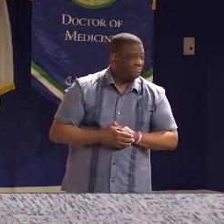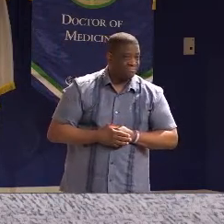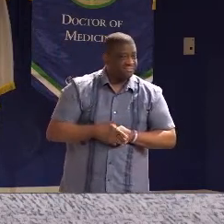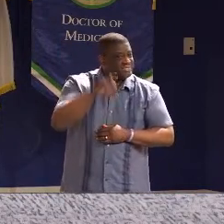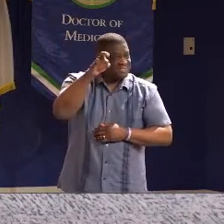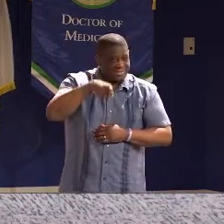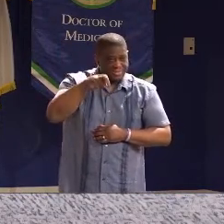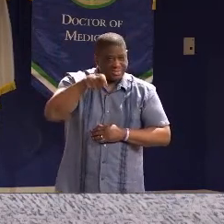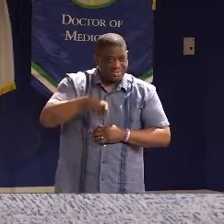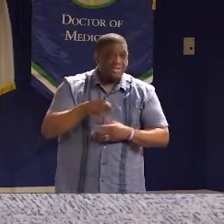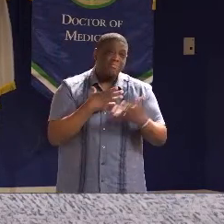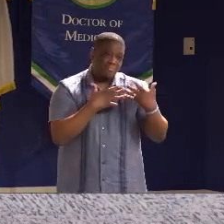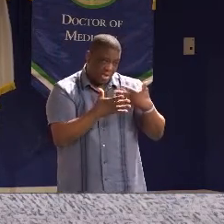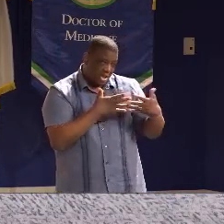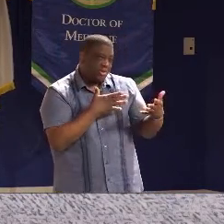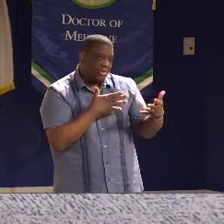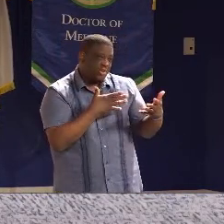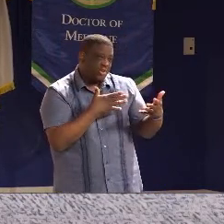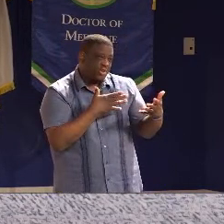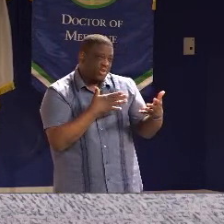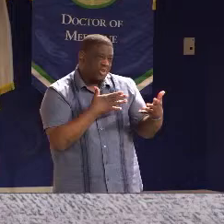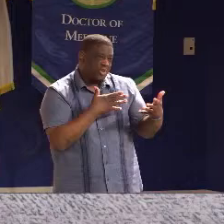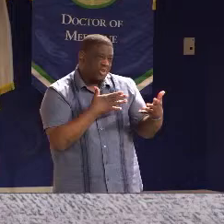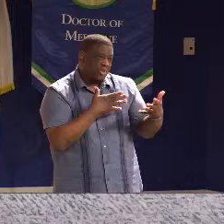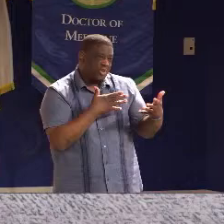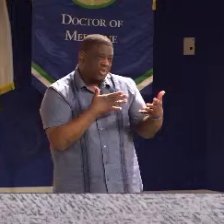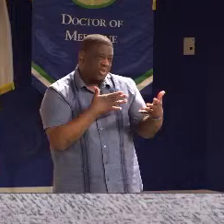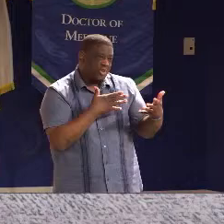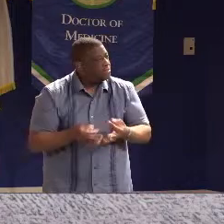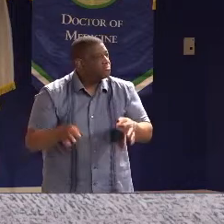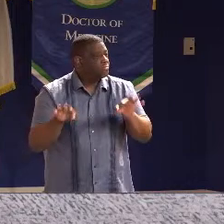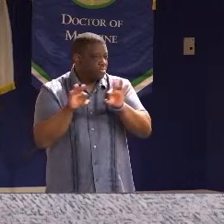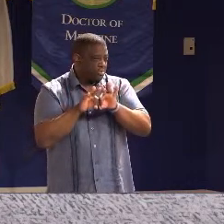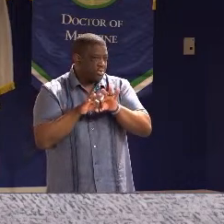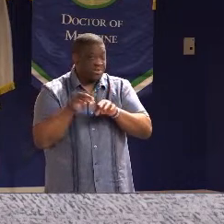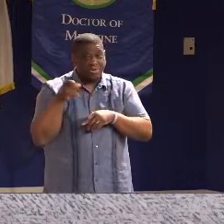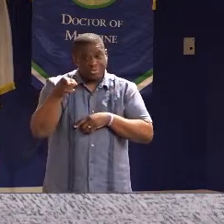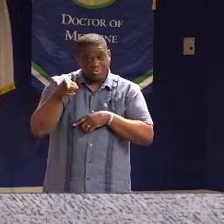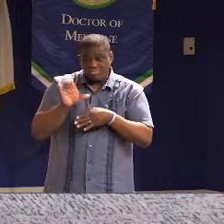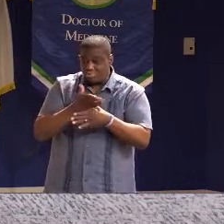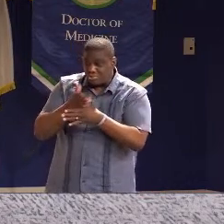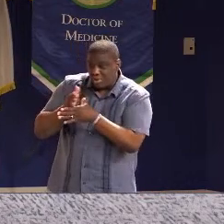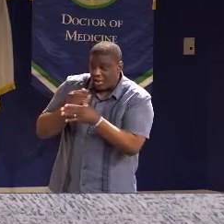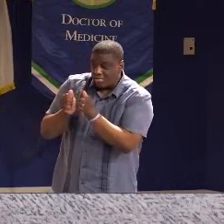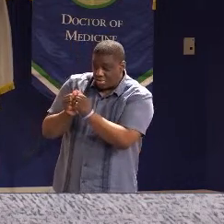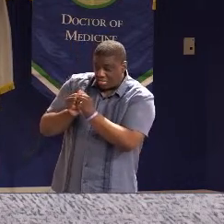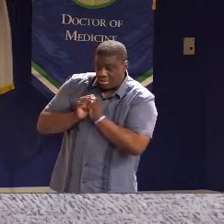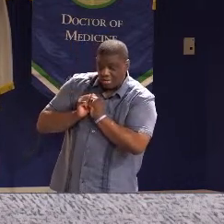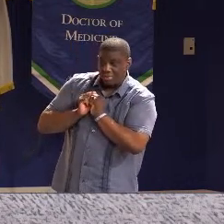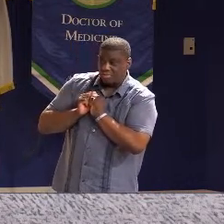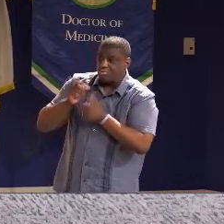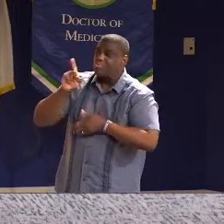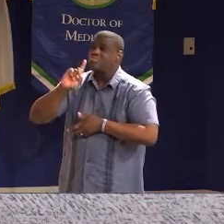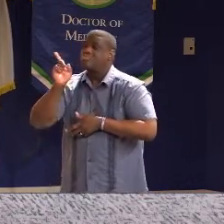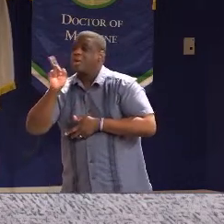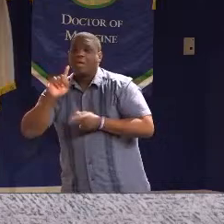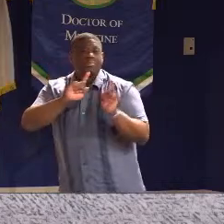because it matters. It matters that you share with us where you're